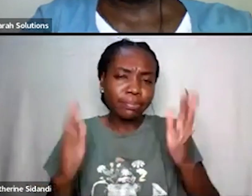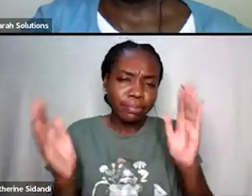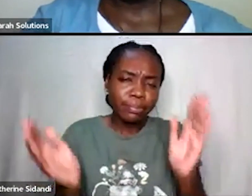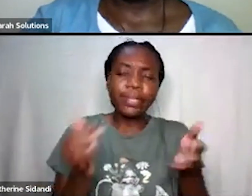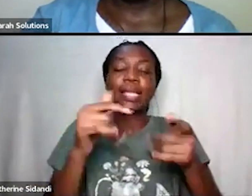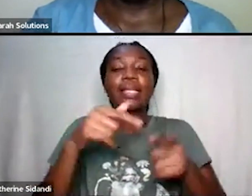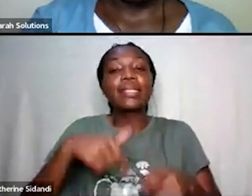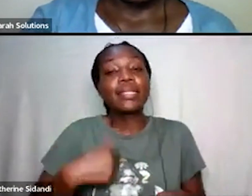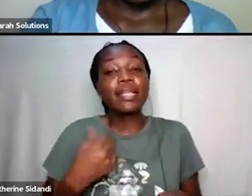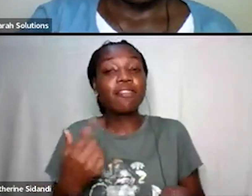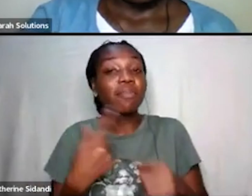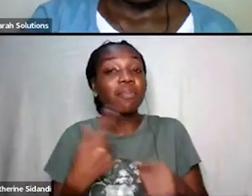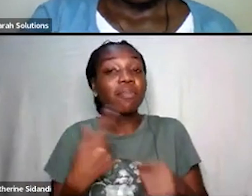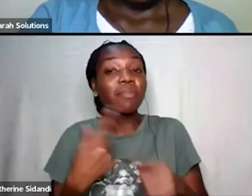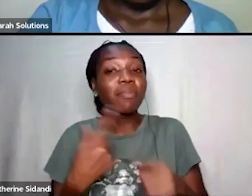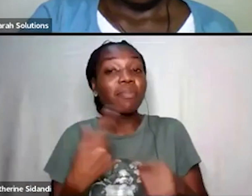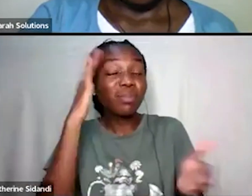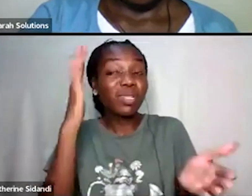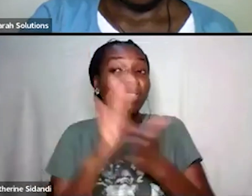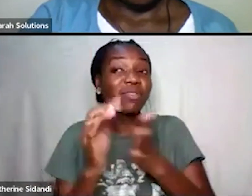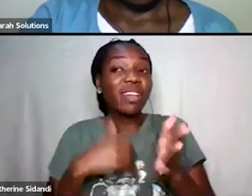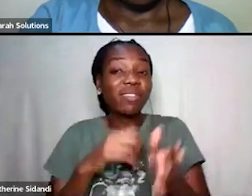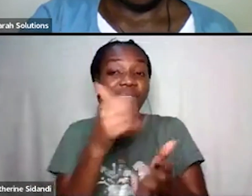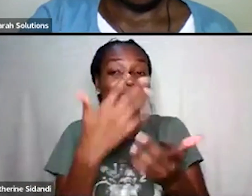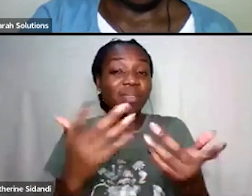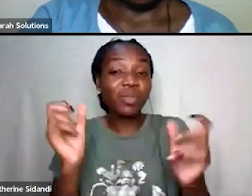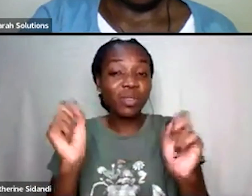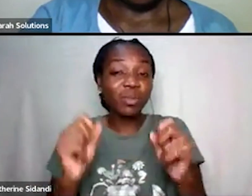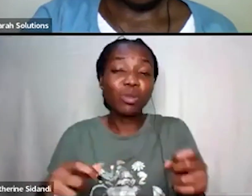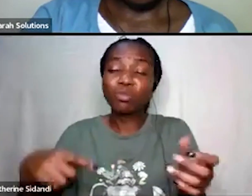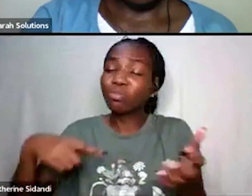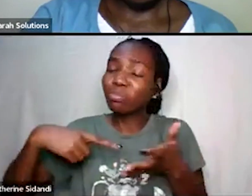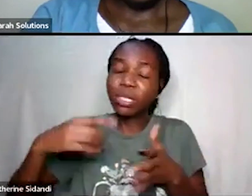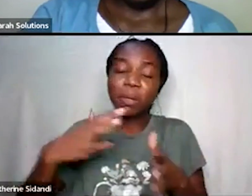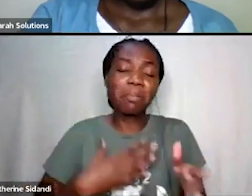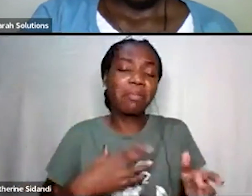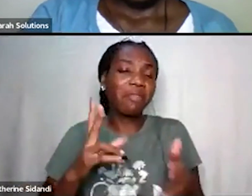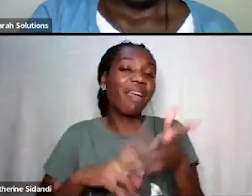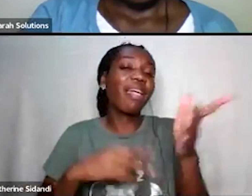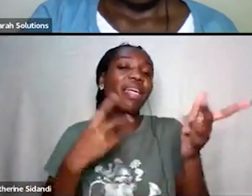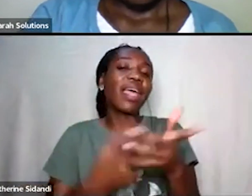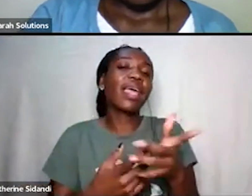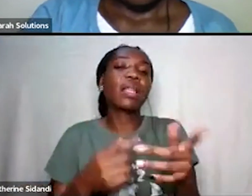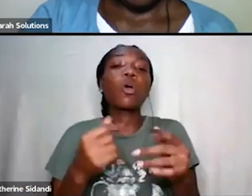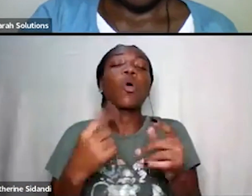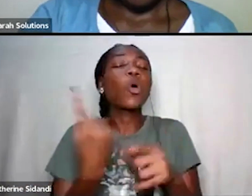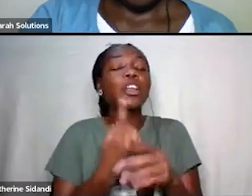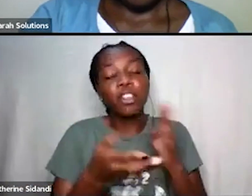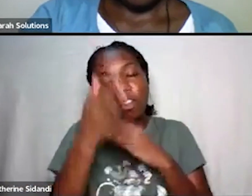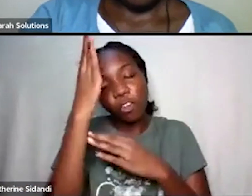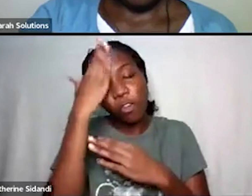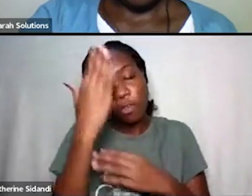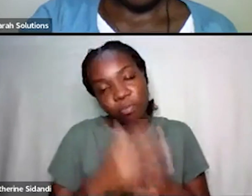anything whatsoever that can put me down when I want to get what I want, of course, except God.